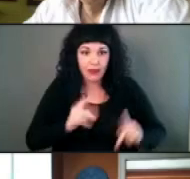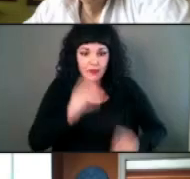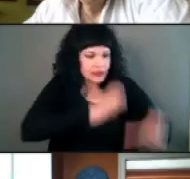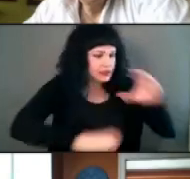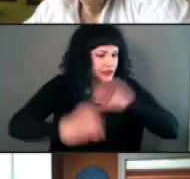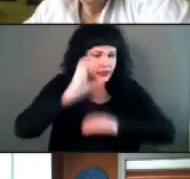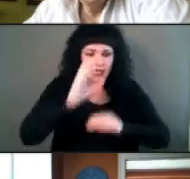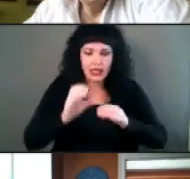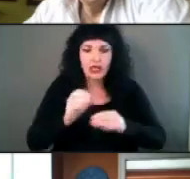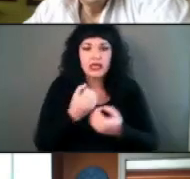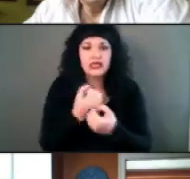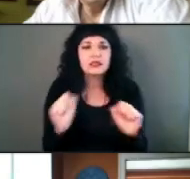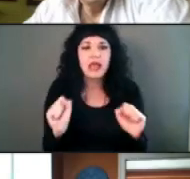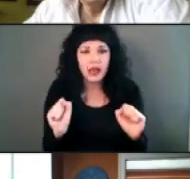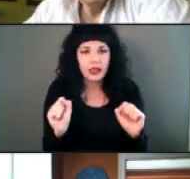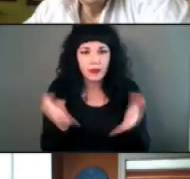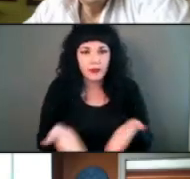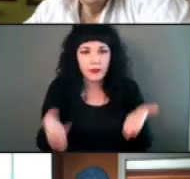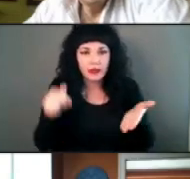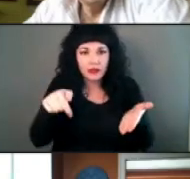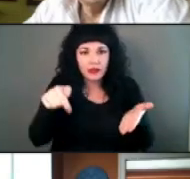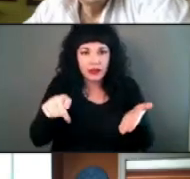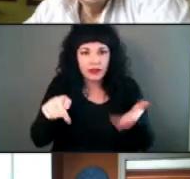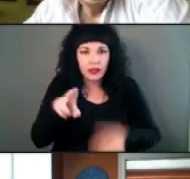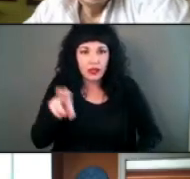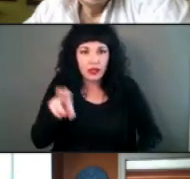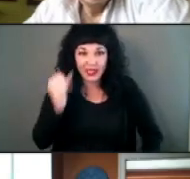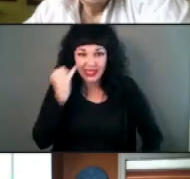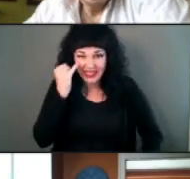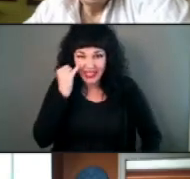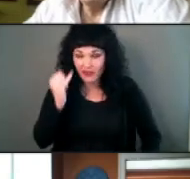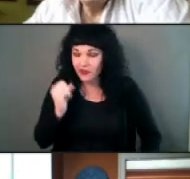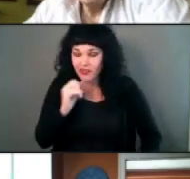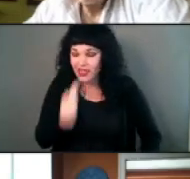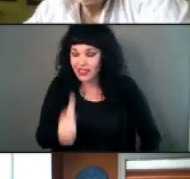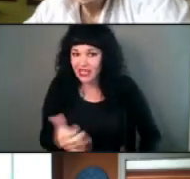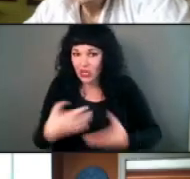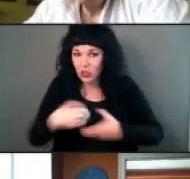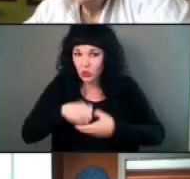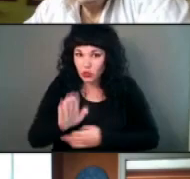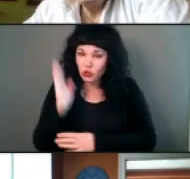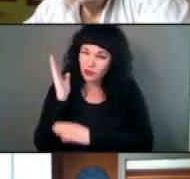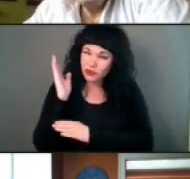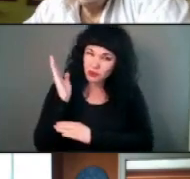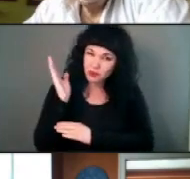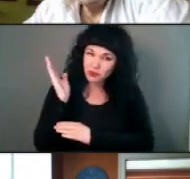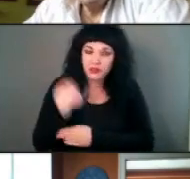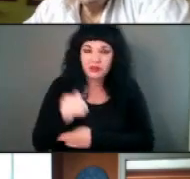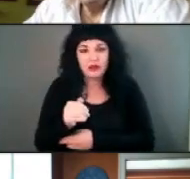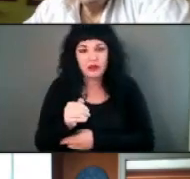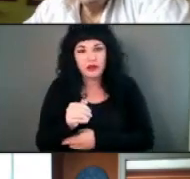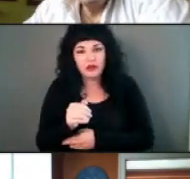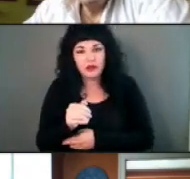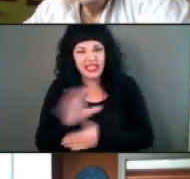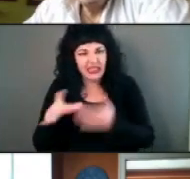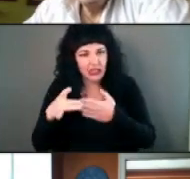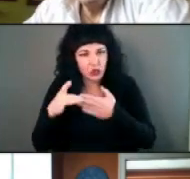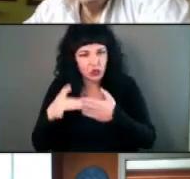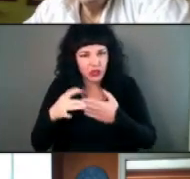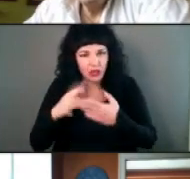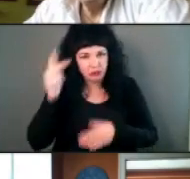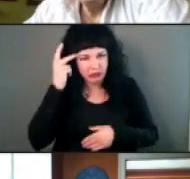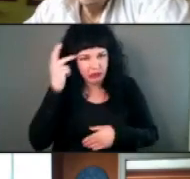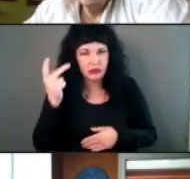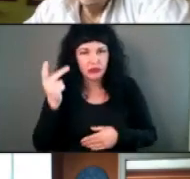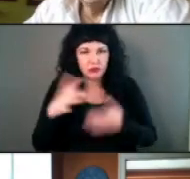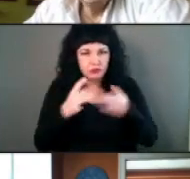that's not in your platform, if that's not part of what you come to communities and promote, then you cannot expect to be